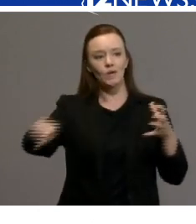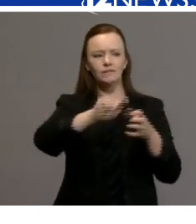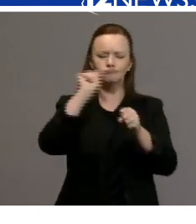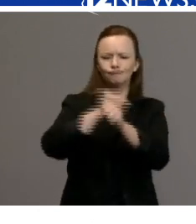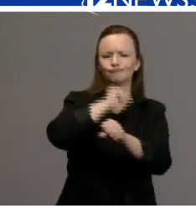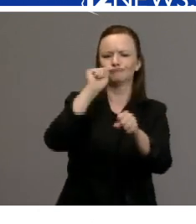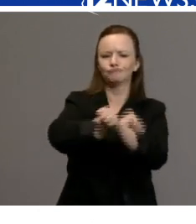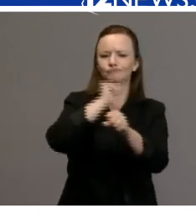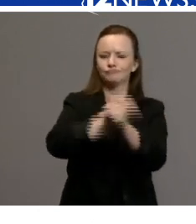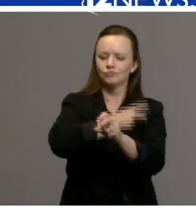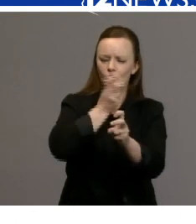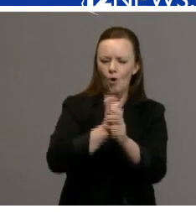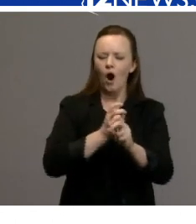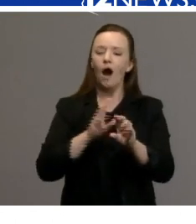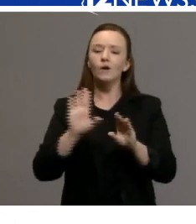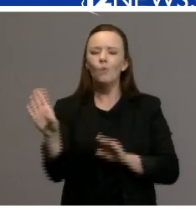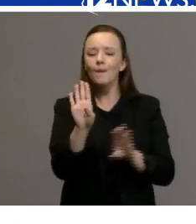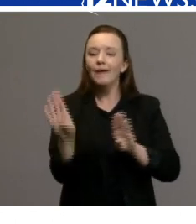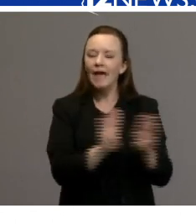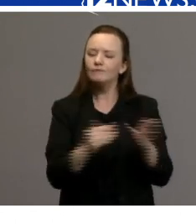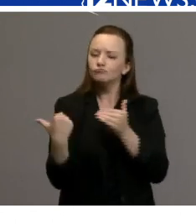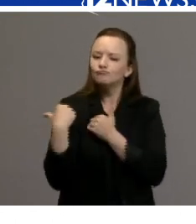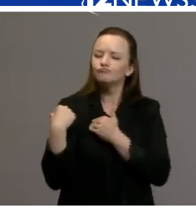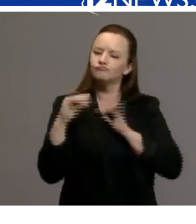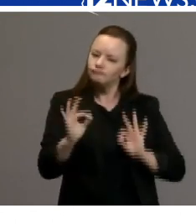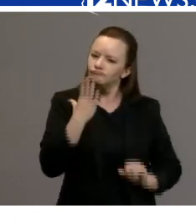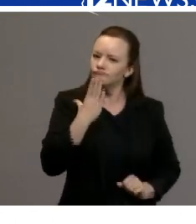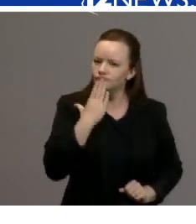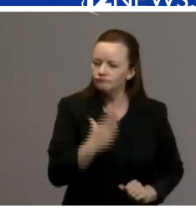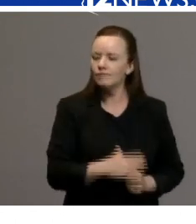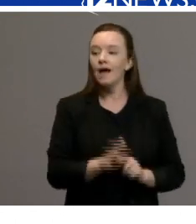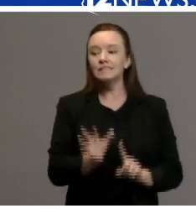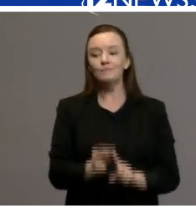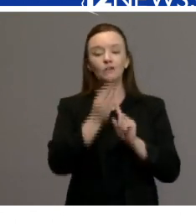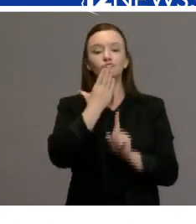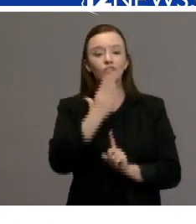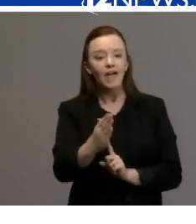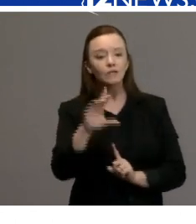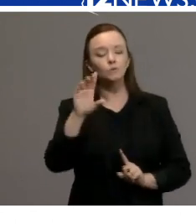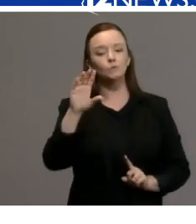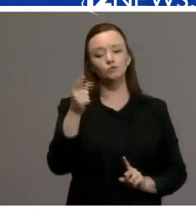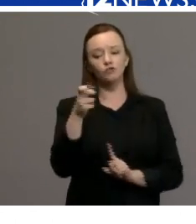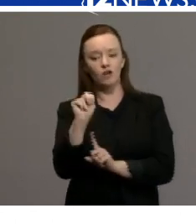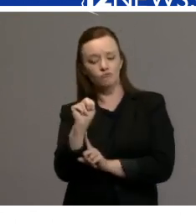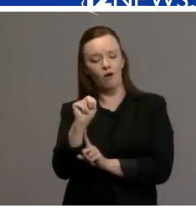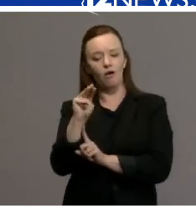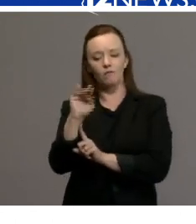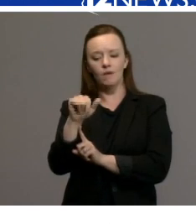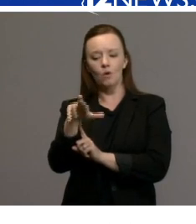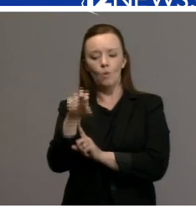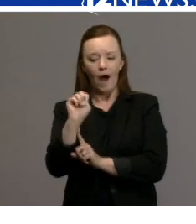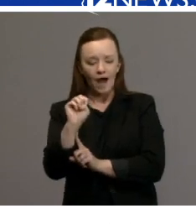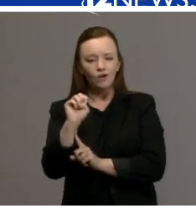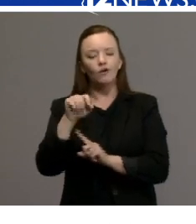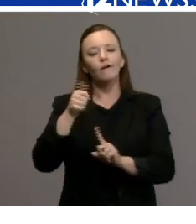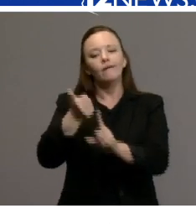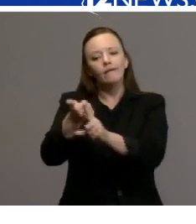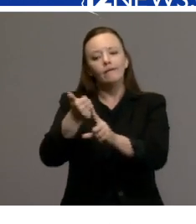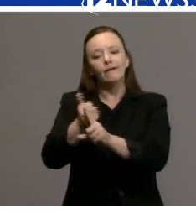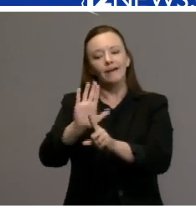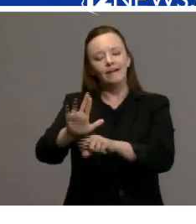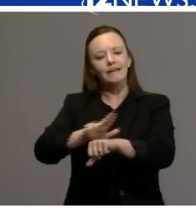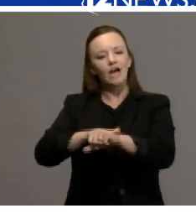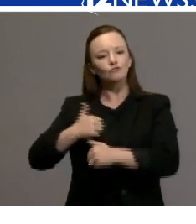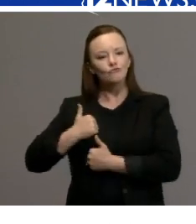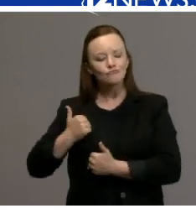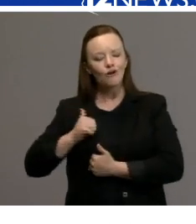so responsibly. I want to say a special thank you to General McGuire and what he and the Guard have done, and Dr. Christ for your